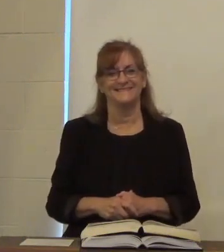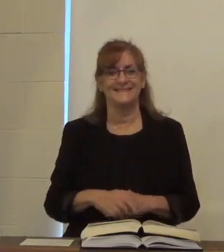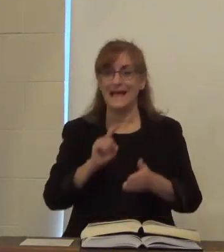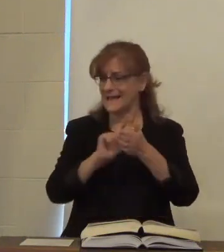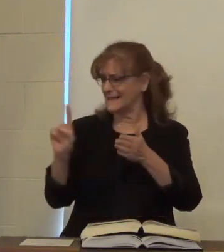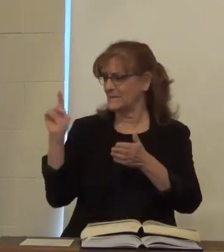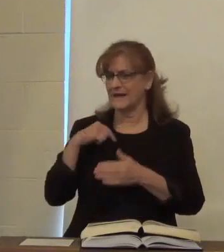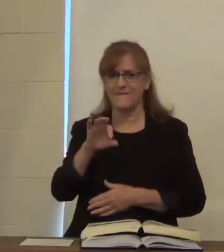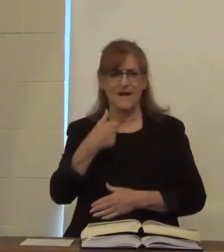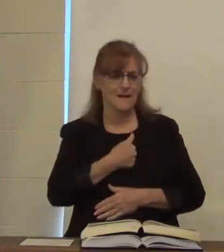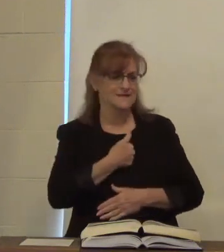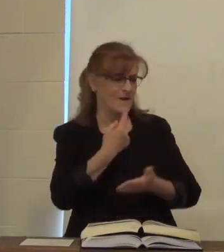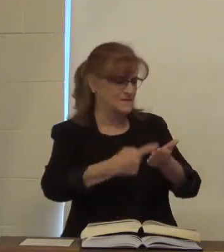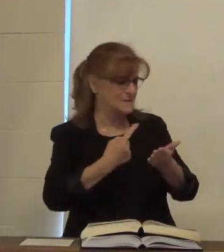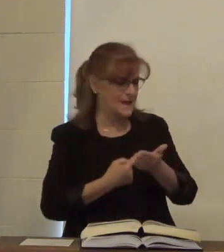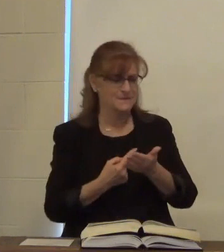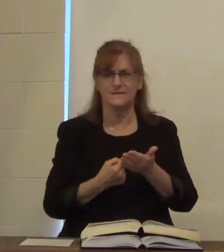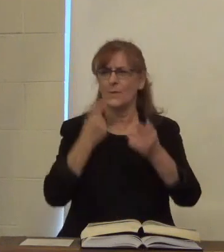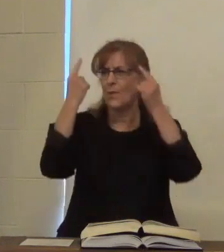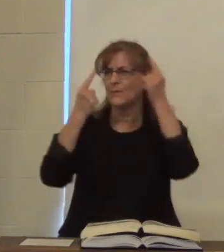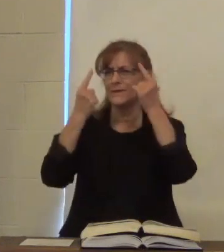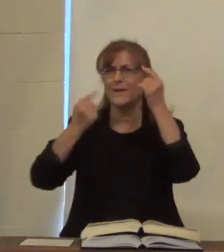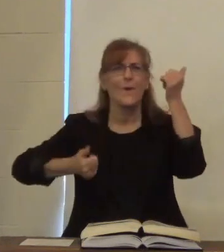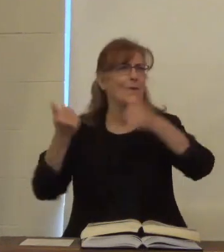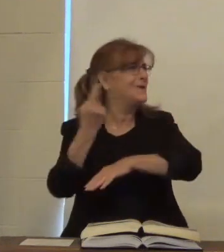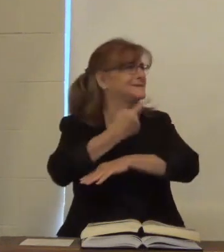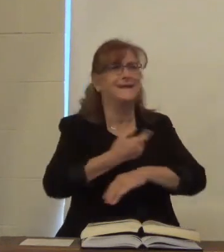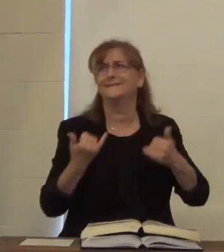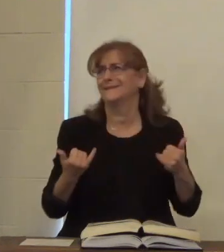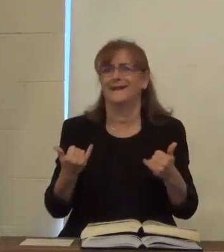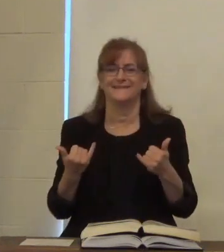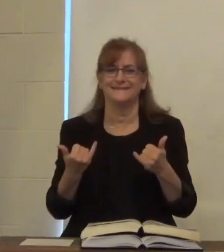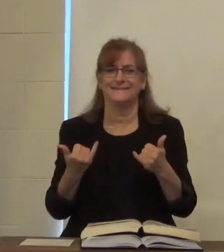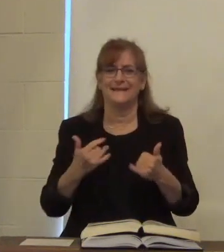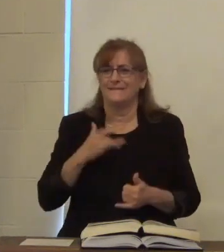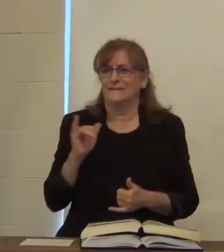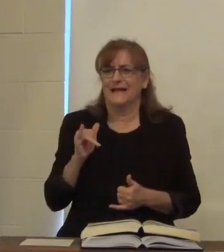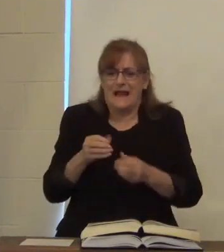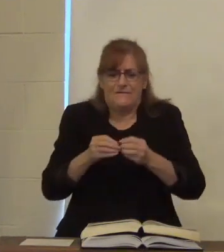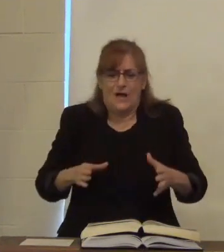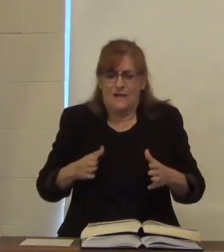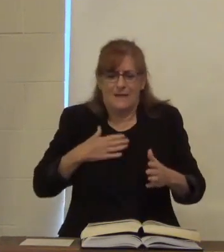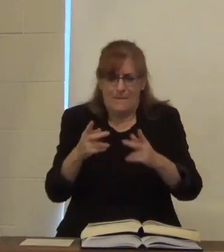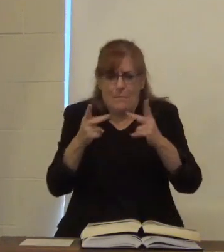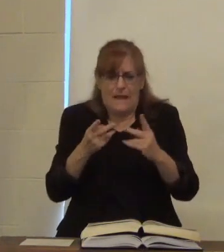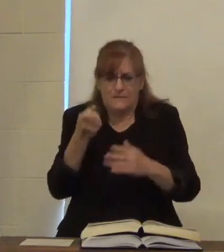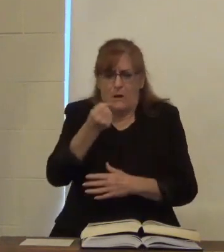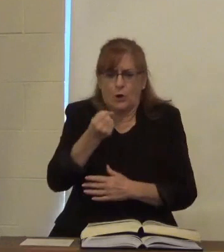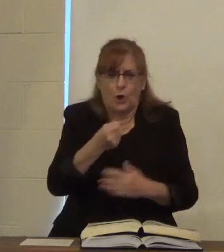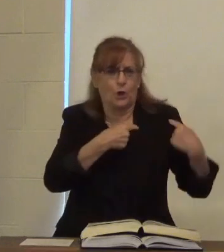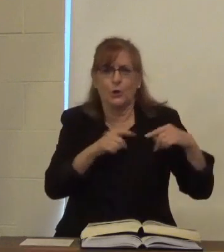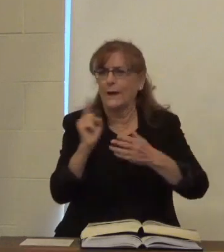Last week I found myself at times wondering what day this is. It seems like I've lost those place markers during the